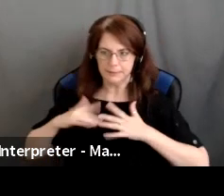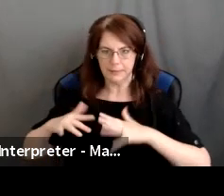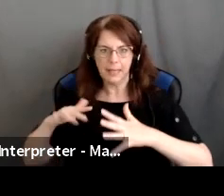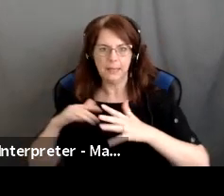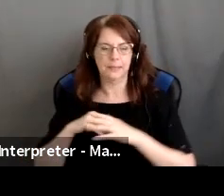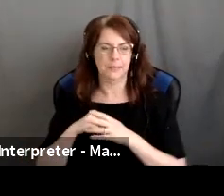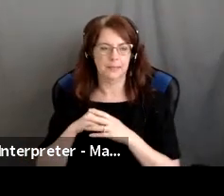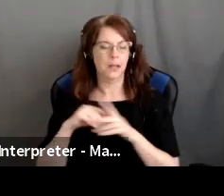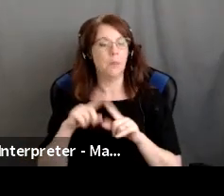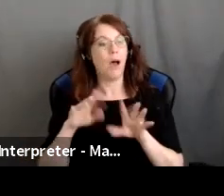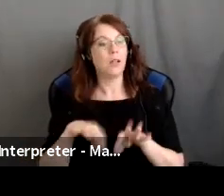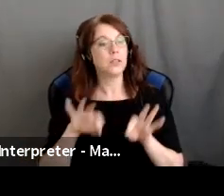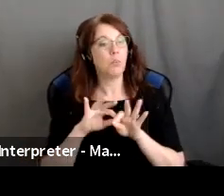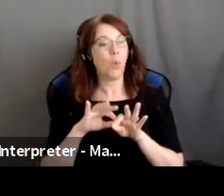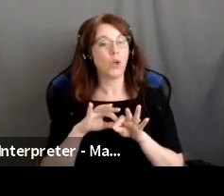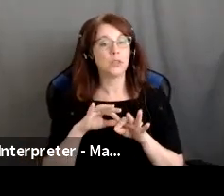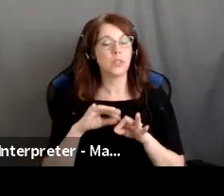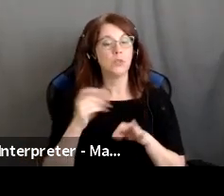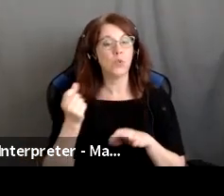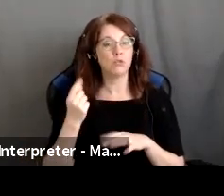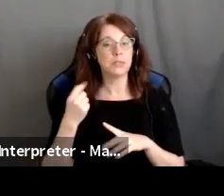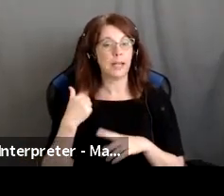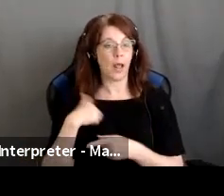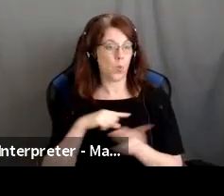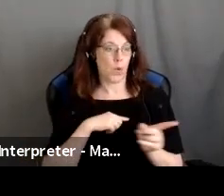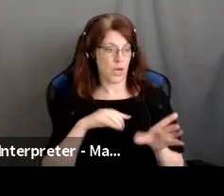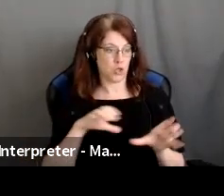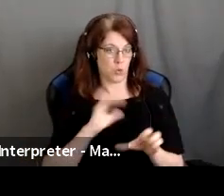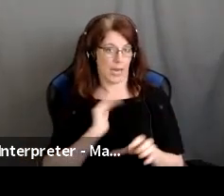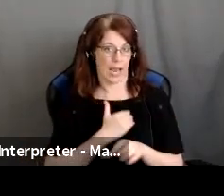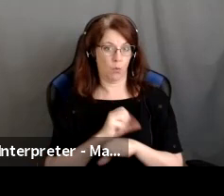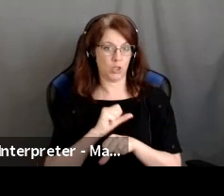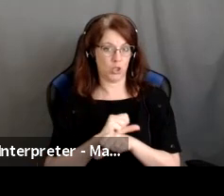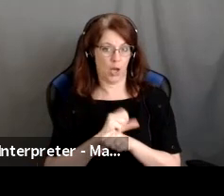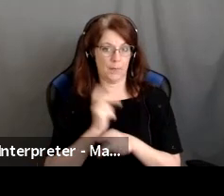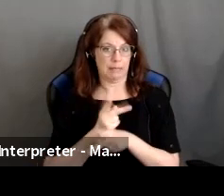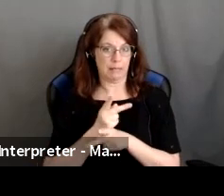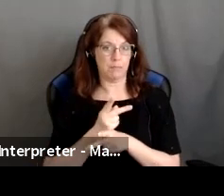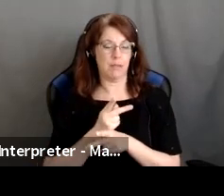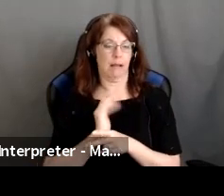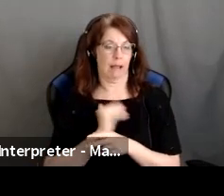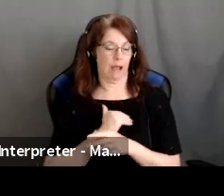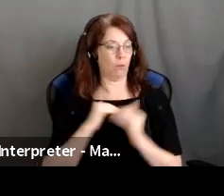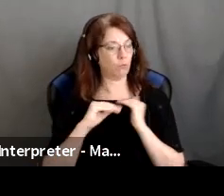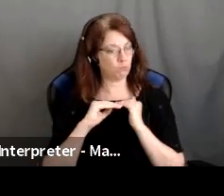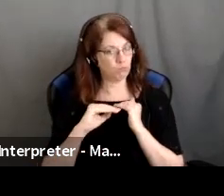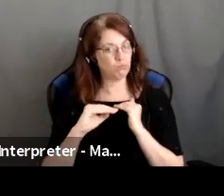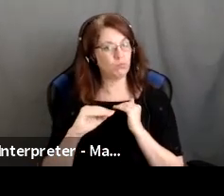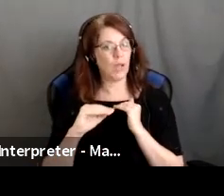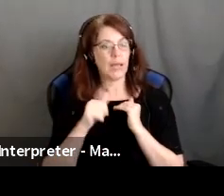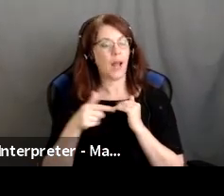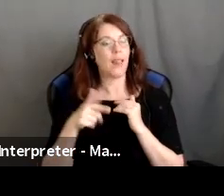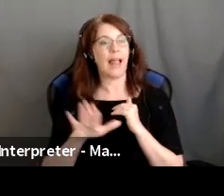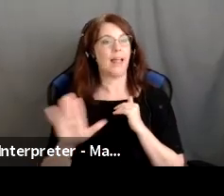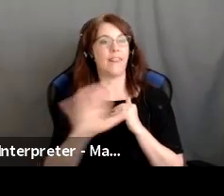it's important to know that we are doing our jobs okay and keeping our cool with it, and not to let